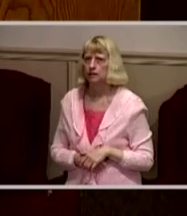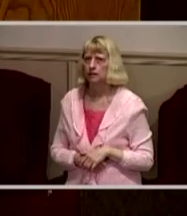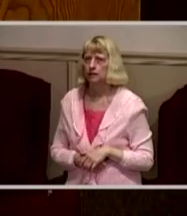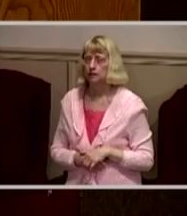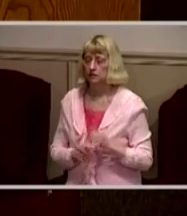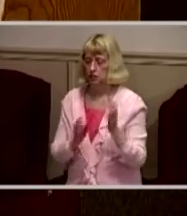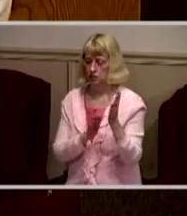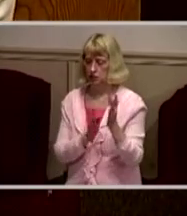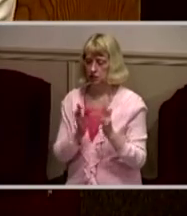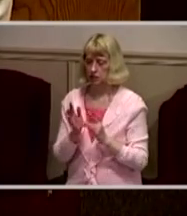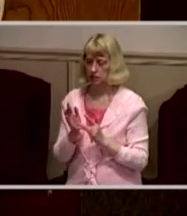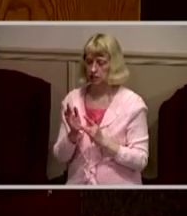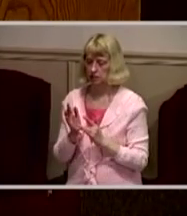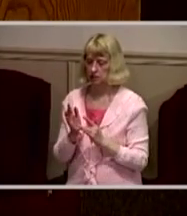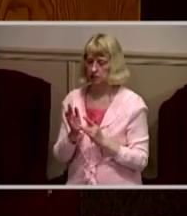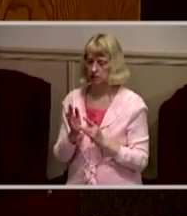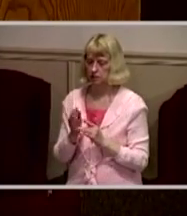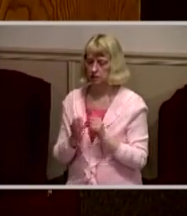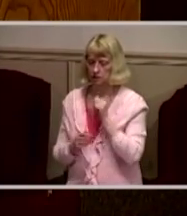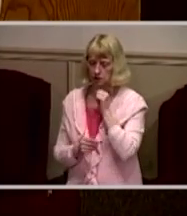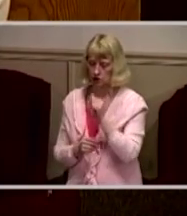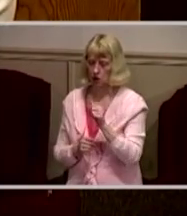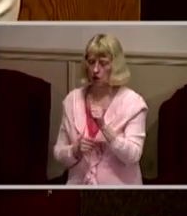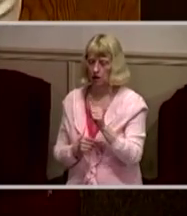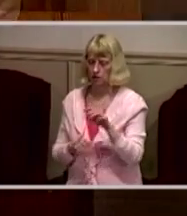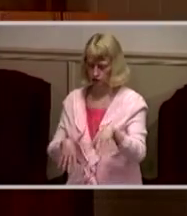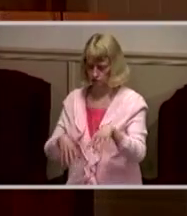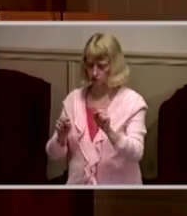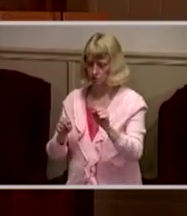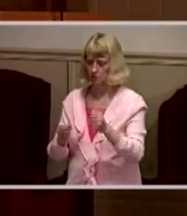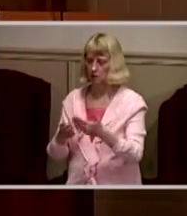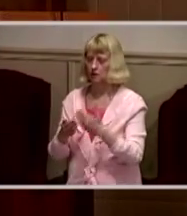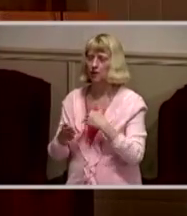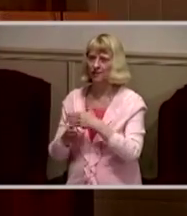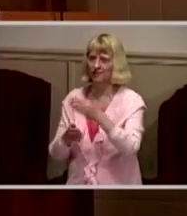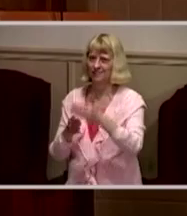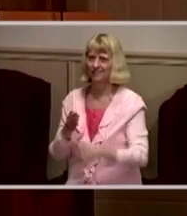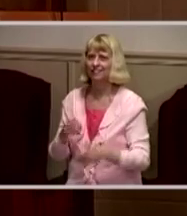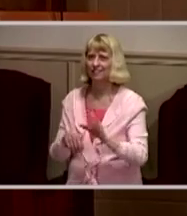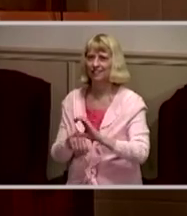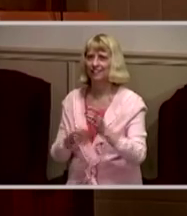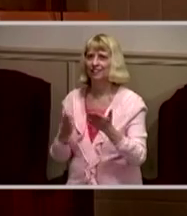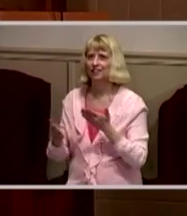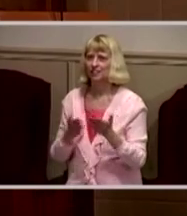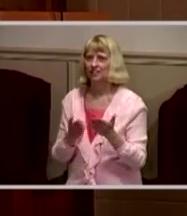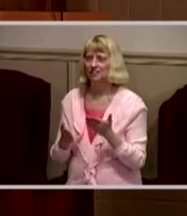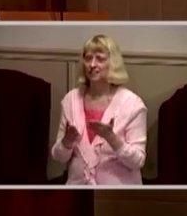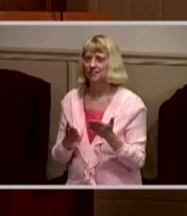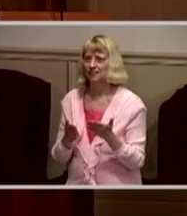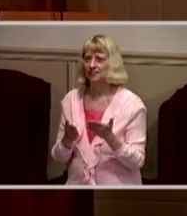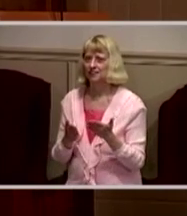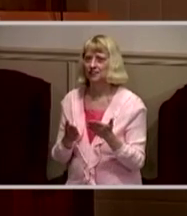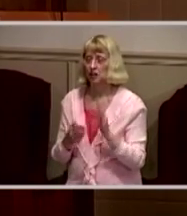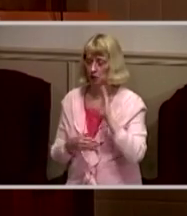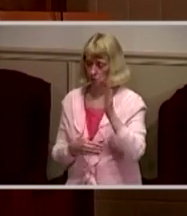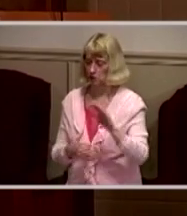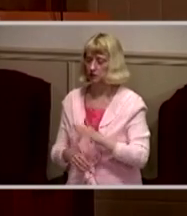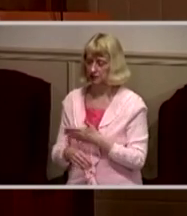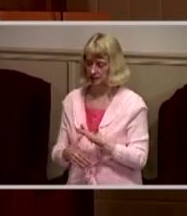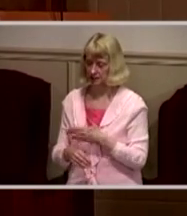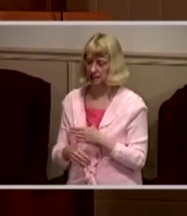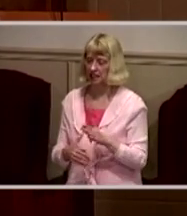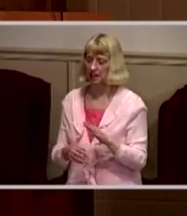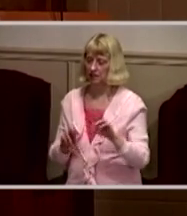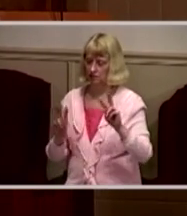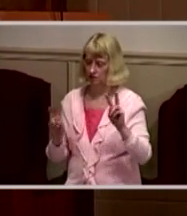If Jesus doesn't come first, before the end of this service, at the end of this service, we're going to sing that